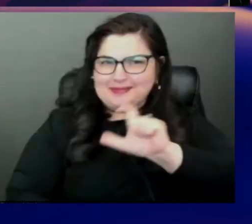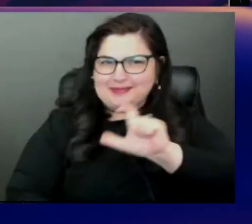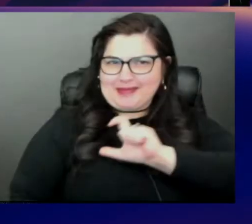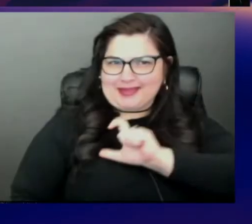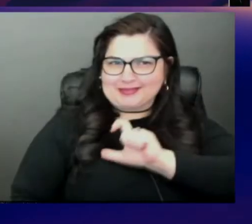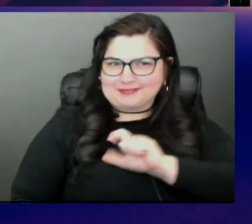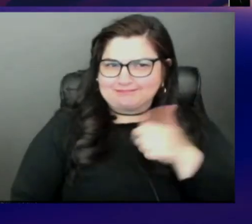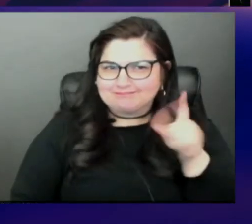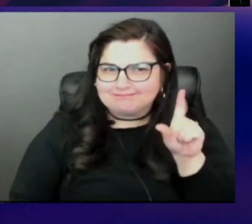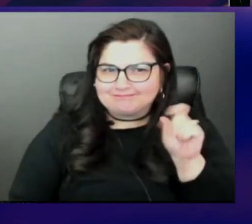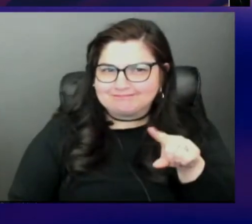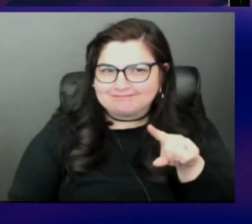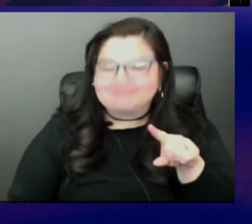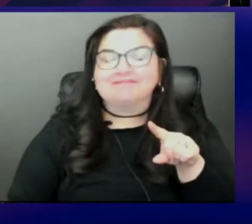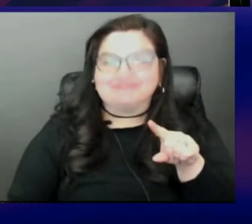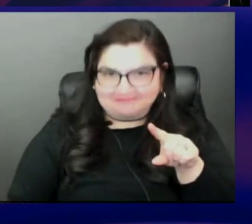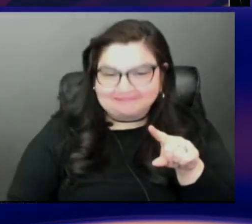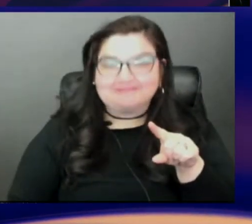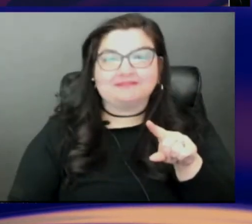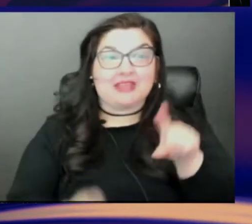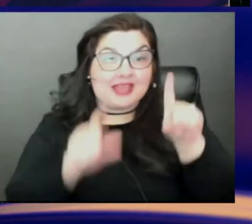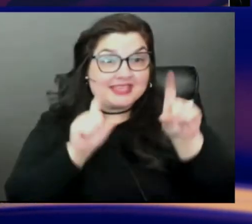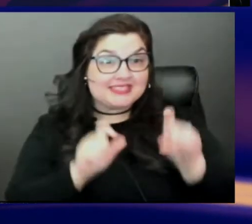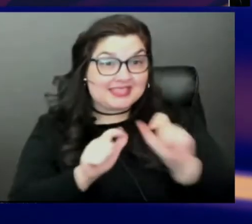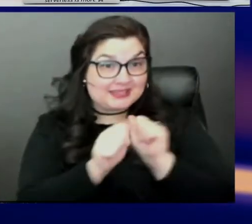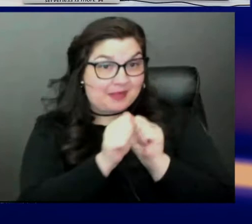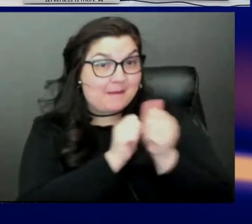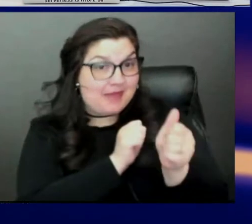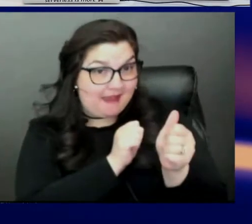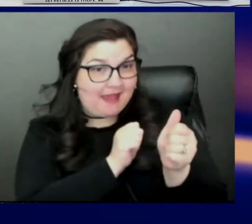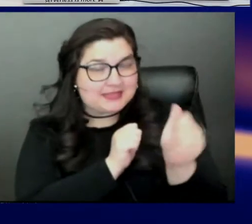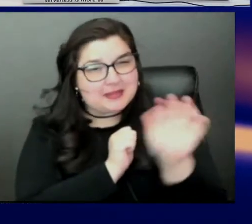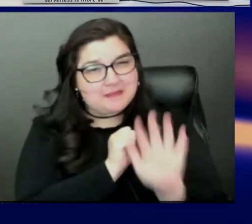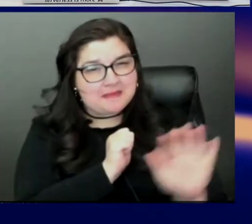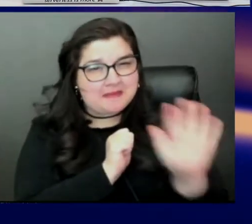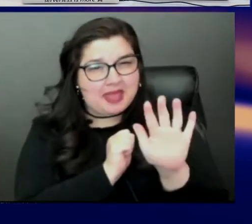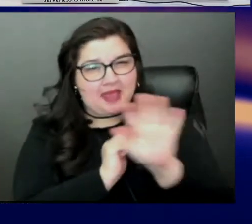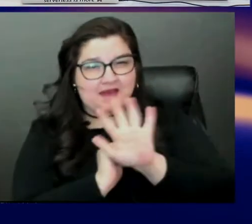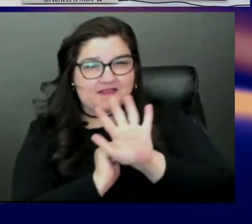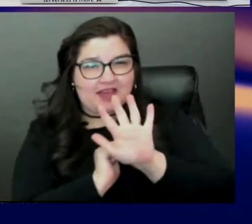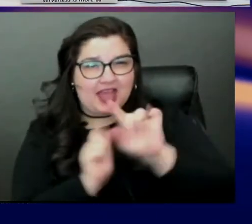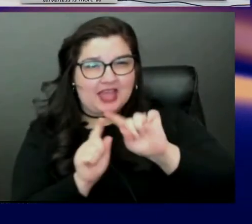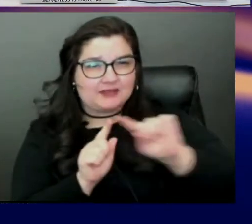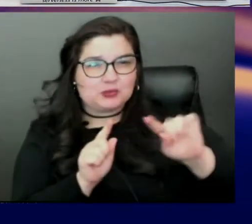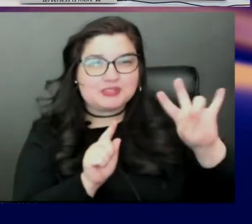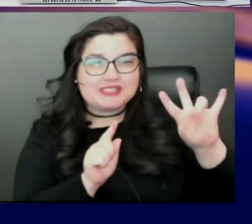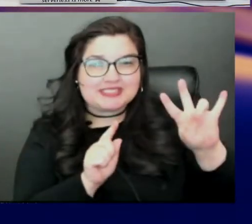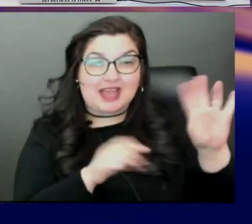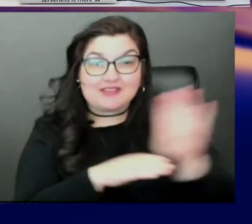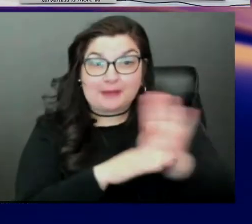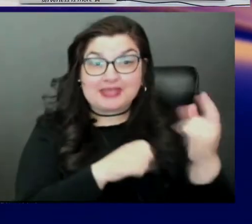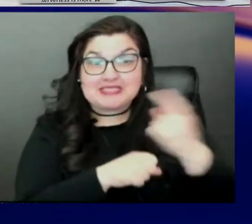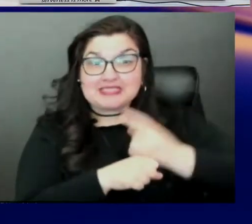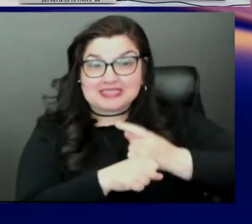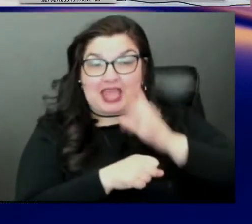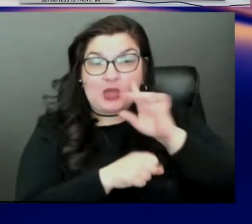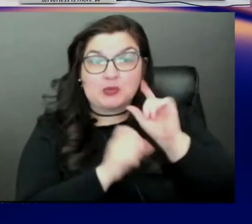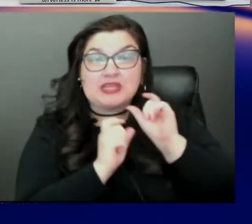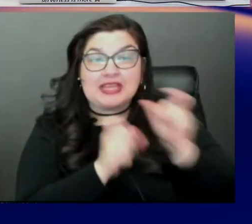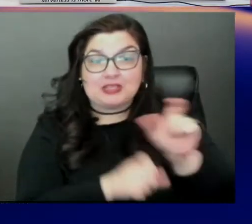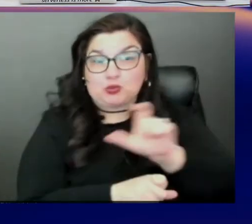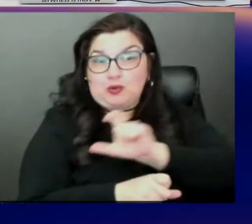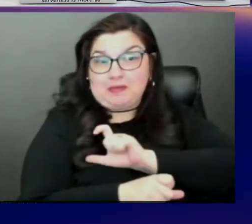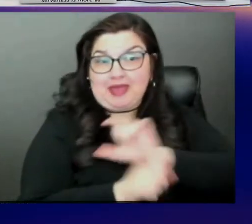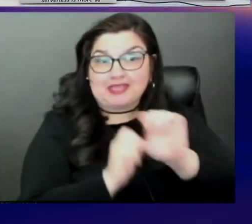So once you've passed your assessment, within about 5 to 7 business days, you'll be issued your badge through Credly. Credly is